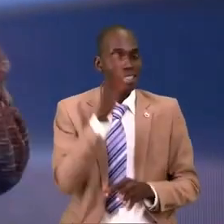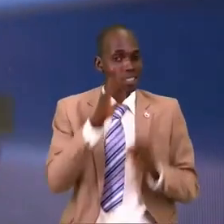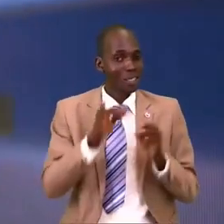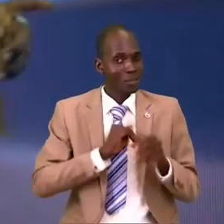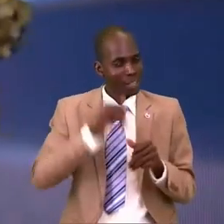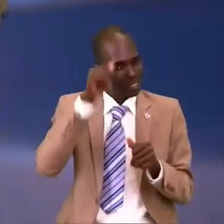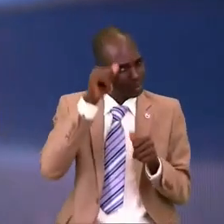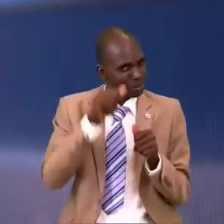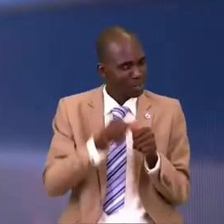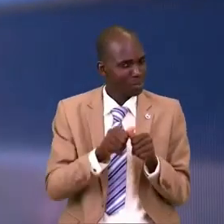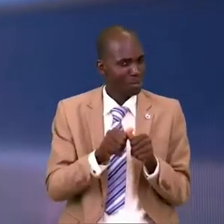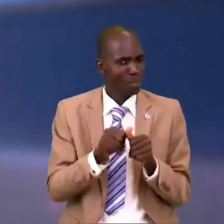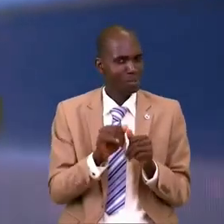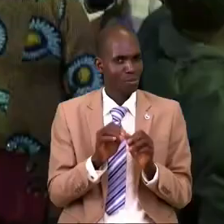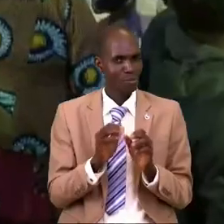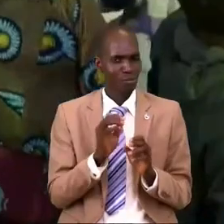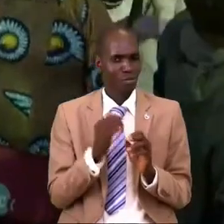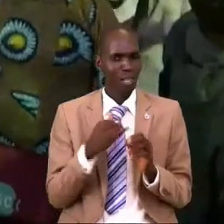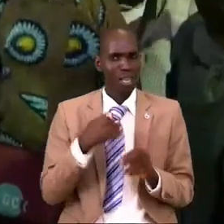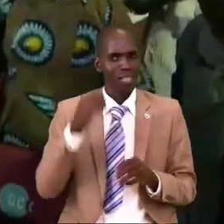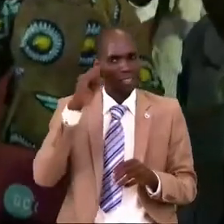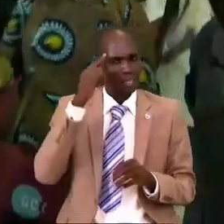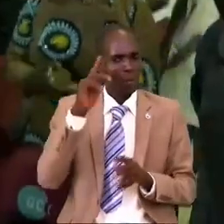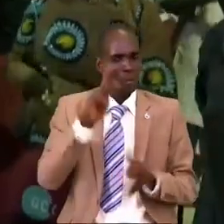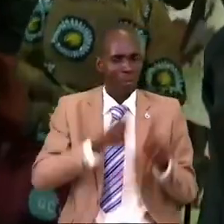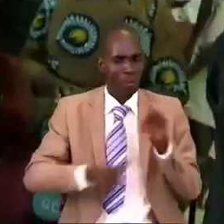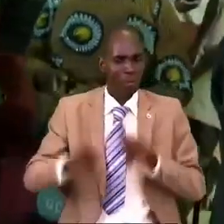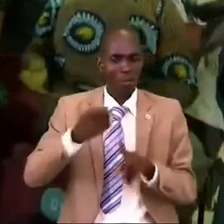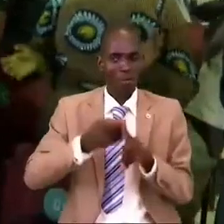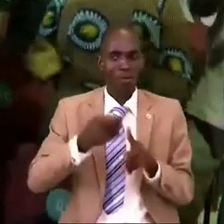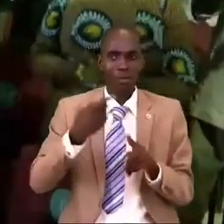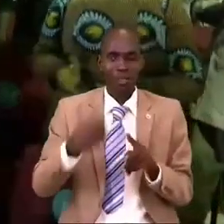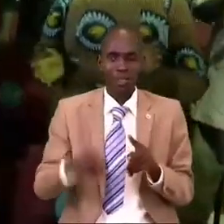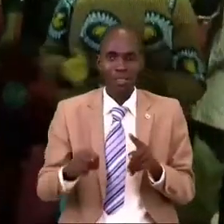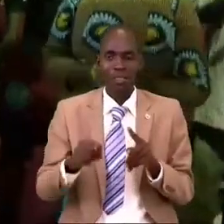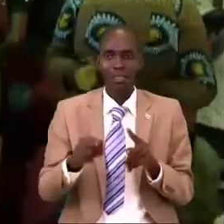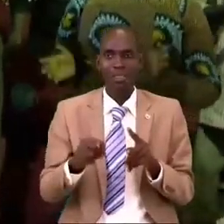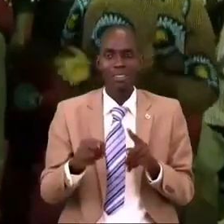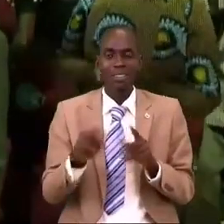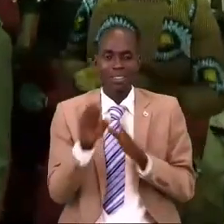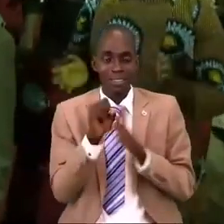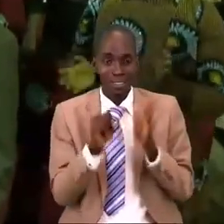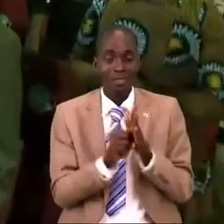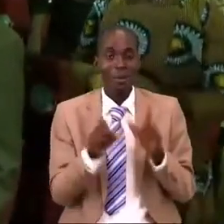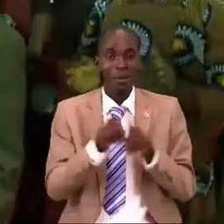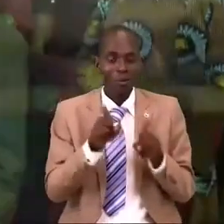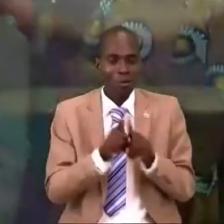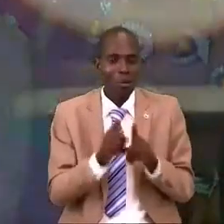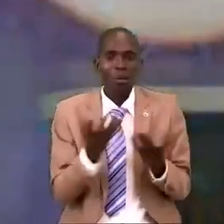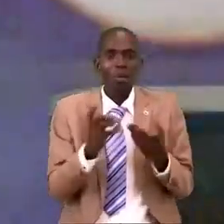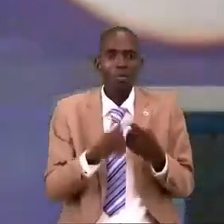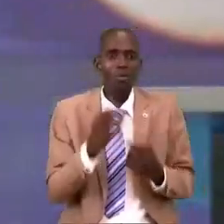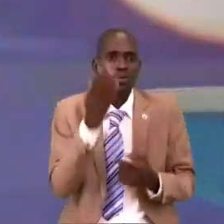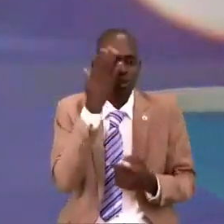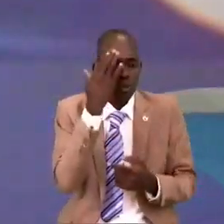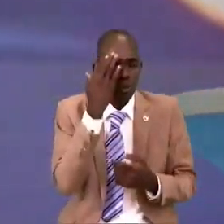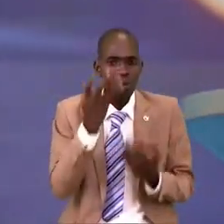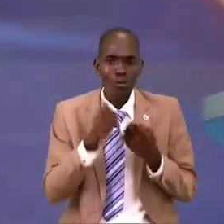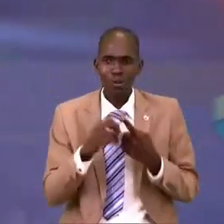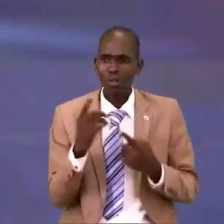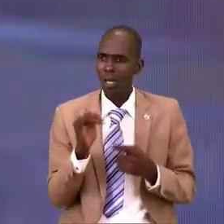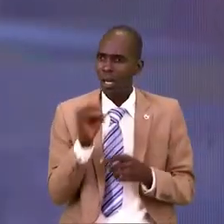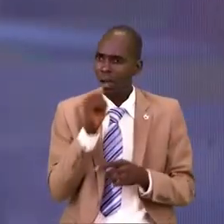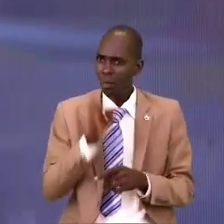Let me go and see. Pastor, am I right? Looks like my brain is the brain of a teenager.